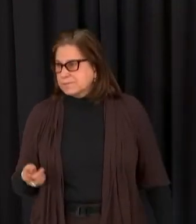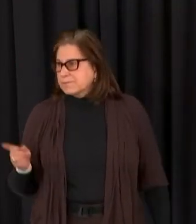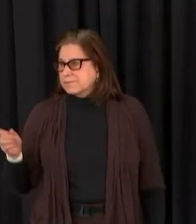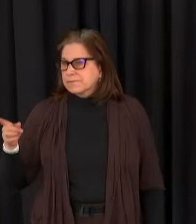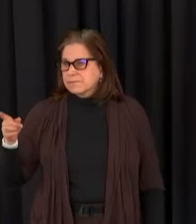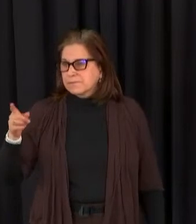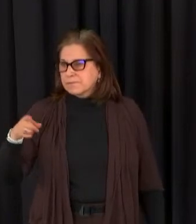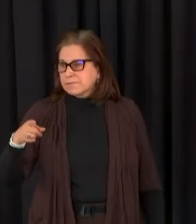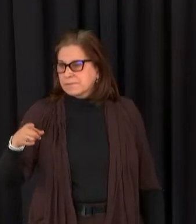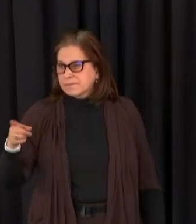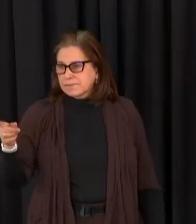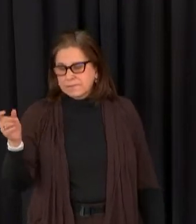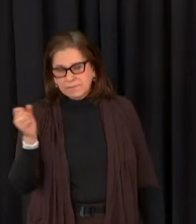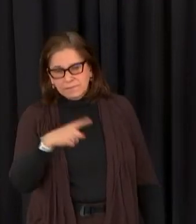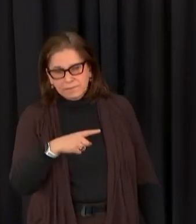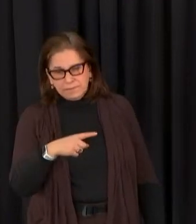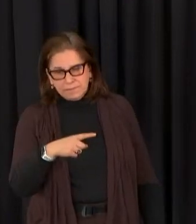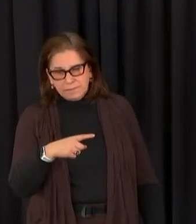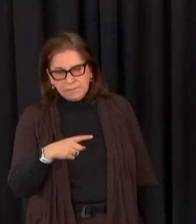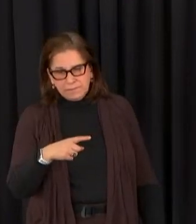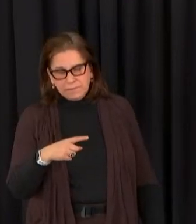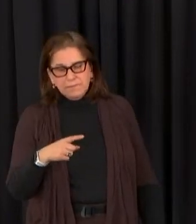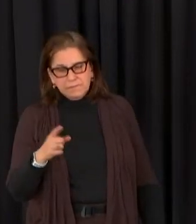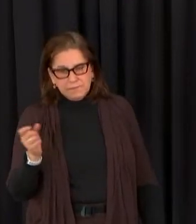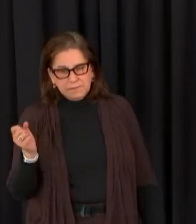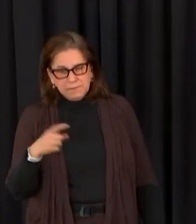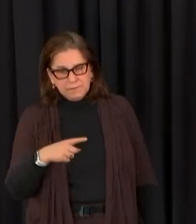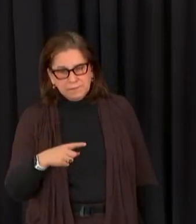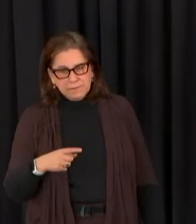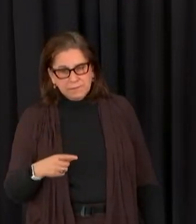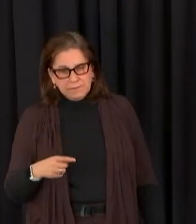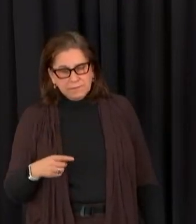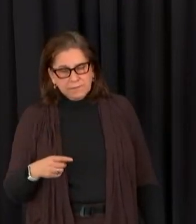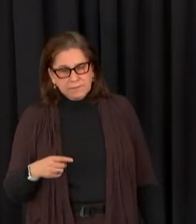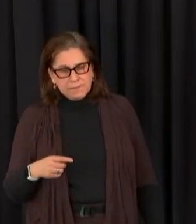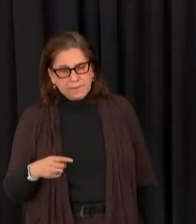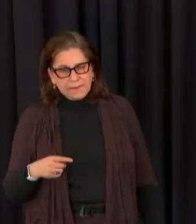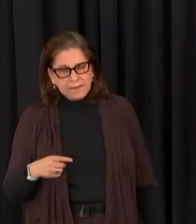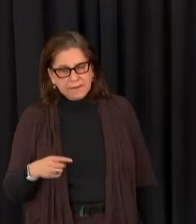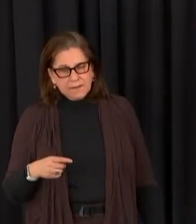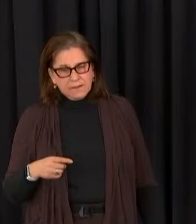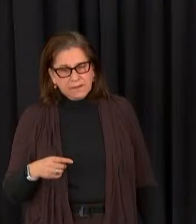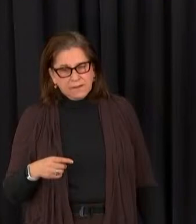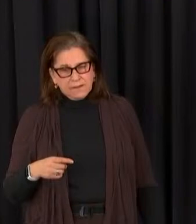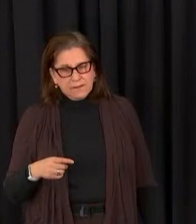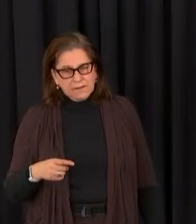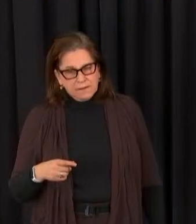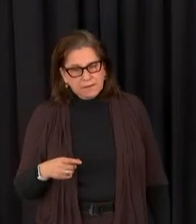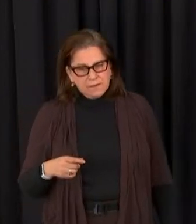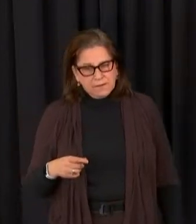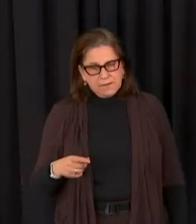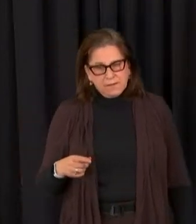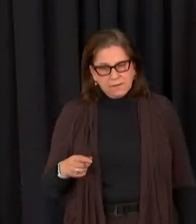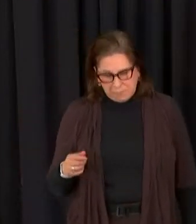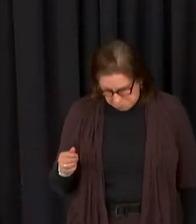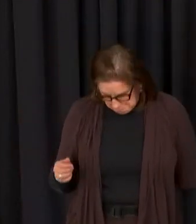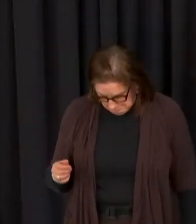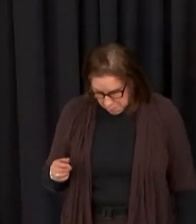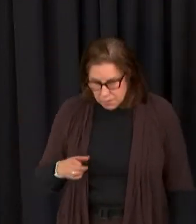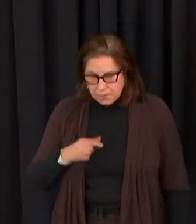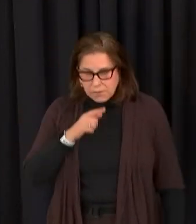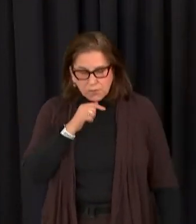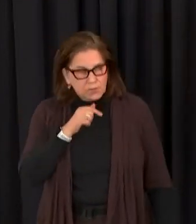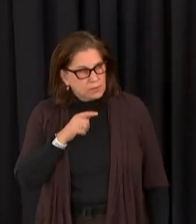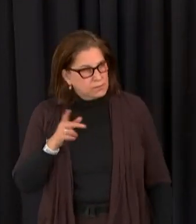hearing, the assistant city administrator said there wasn't a decision yet on who the vendor was going to be for this pre-registration